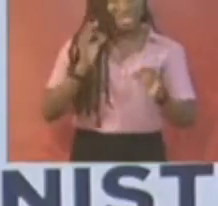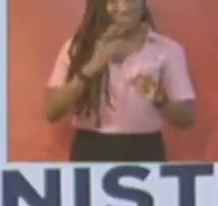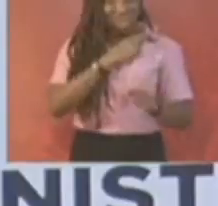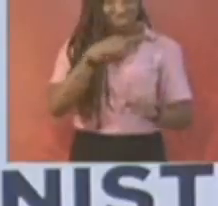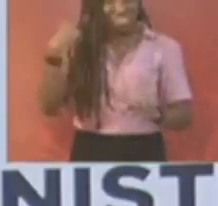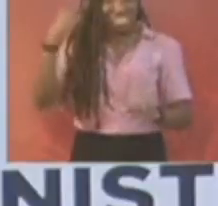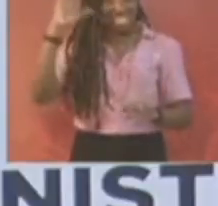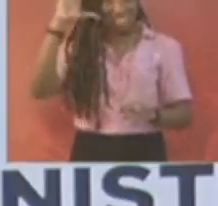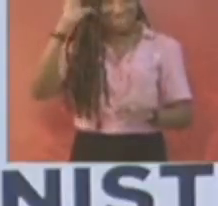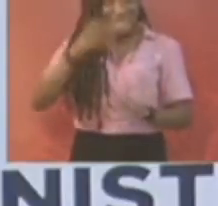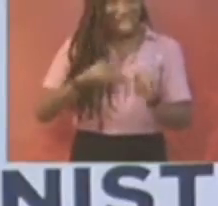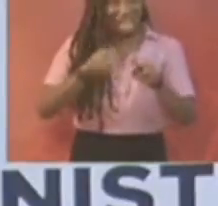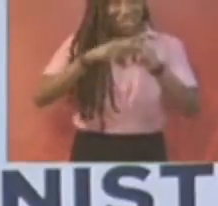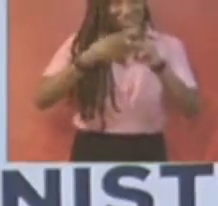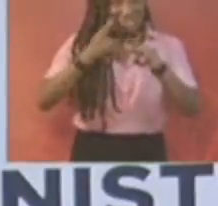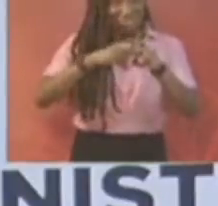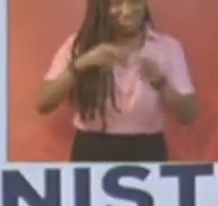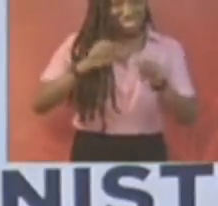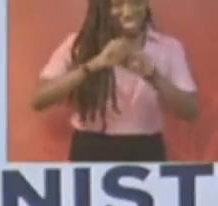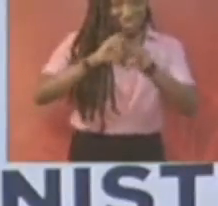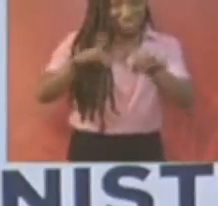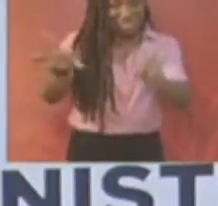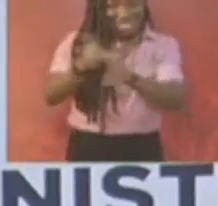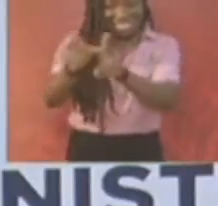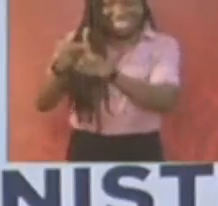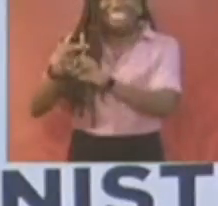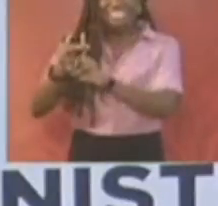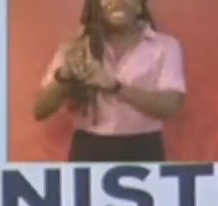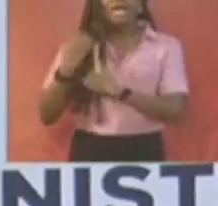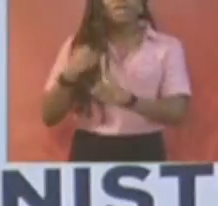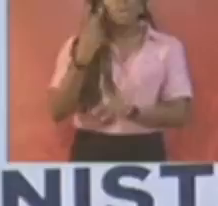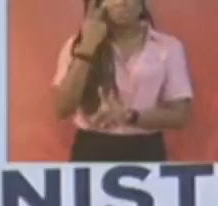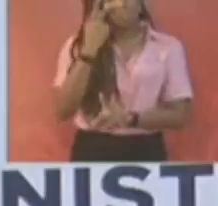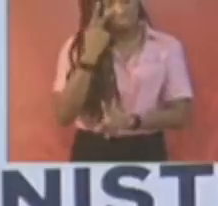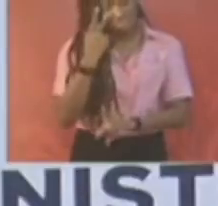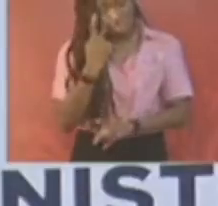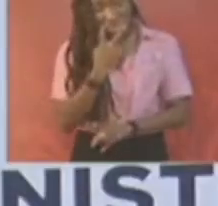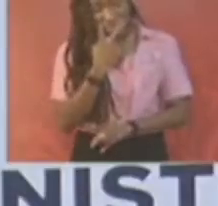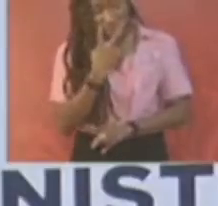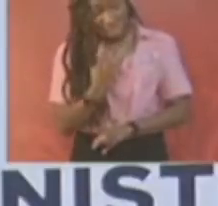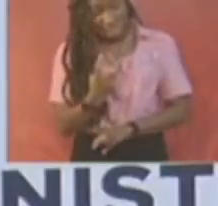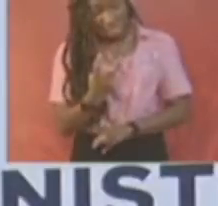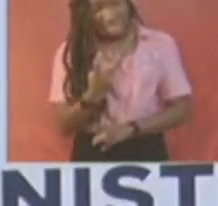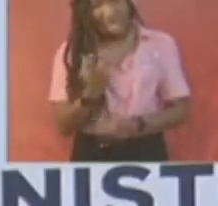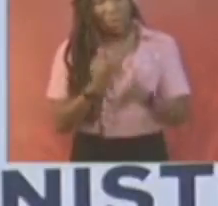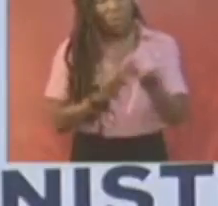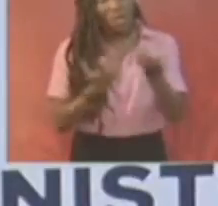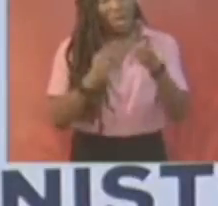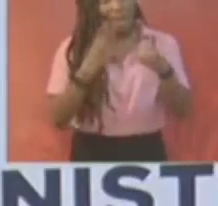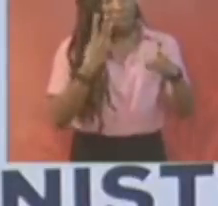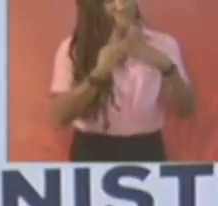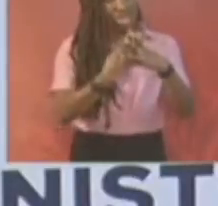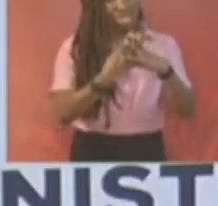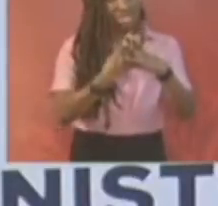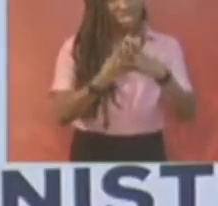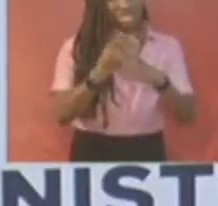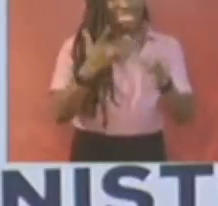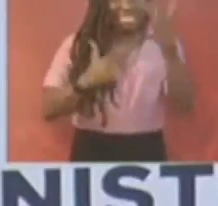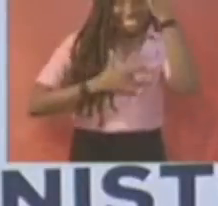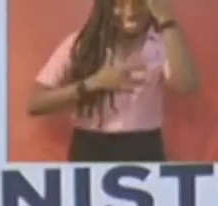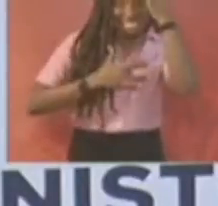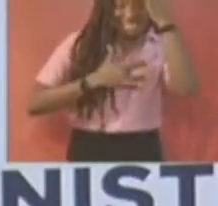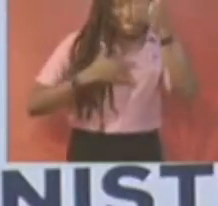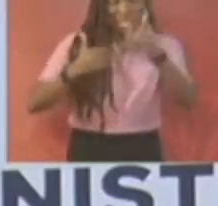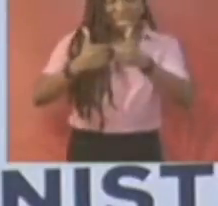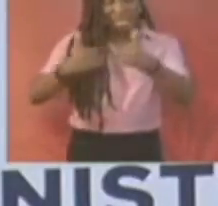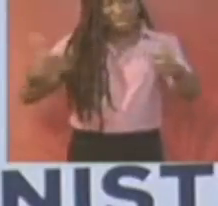wait and see. We know that some precautionary measures had been put in place to isolate and to quarantine, isolate those who were known